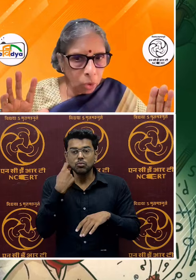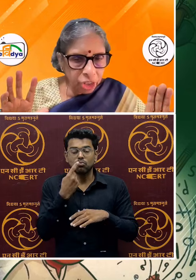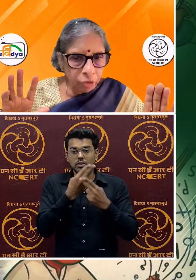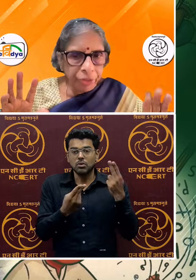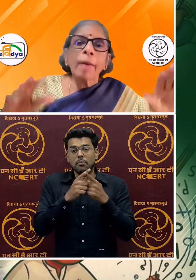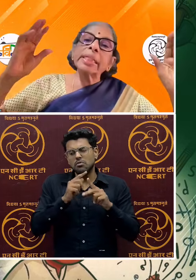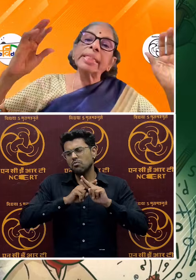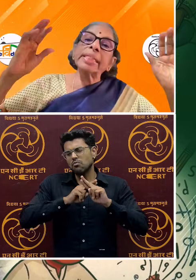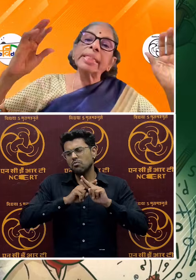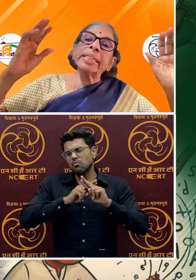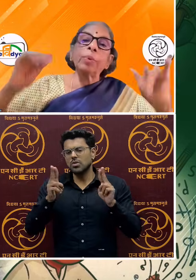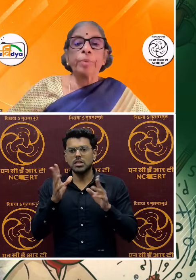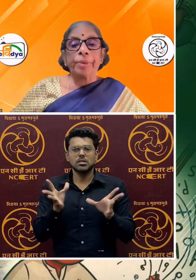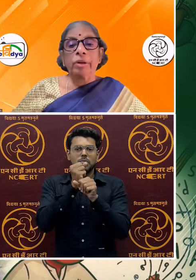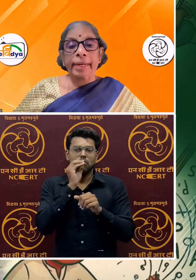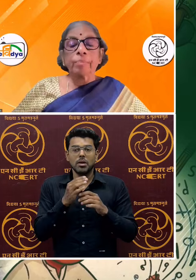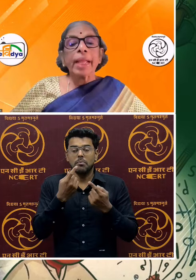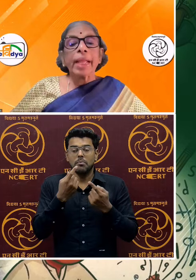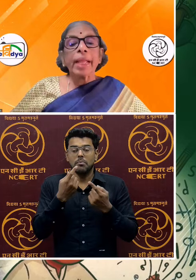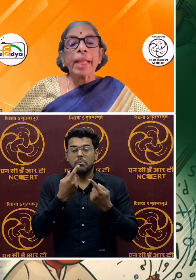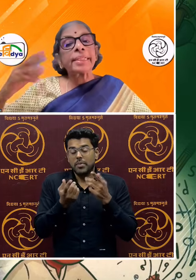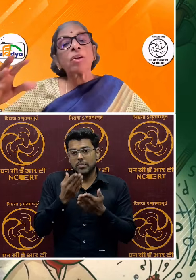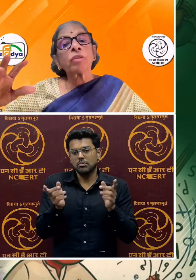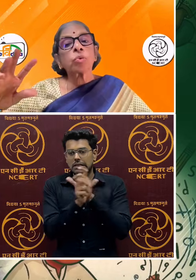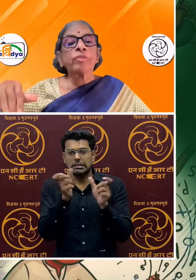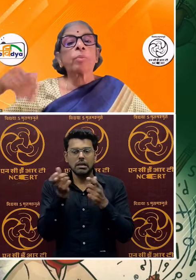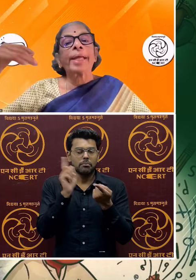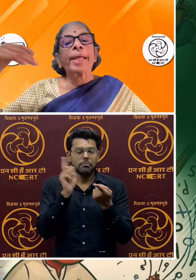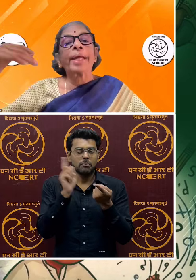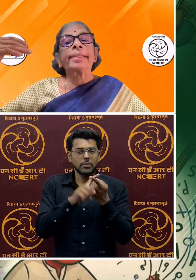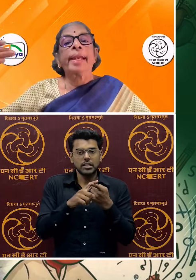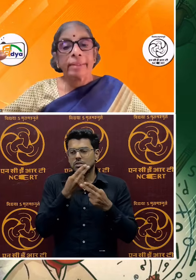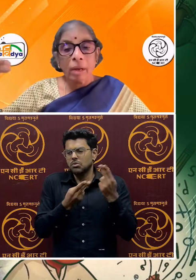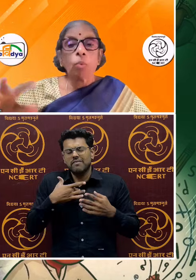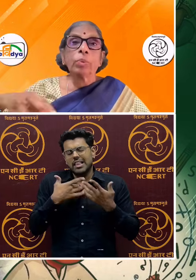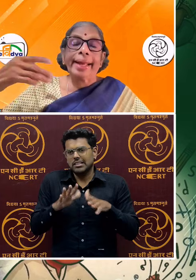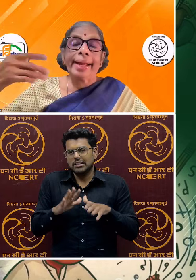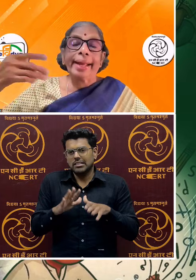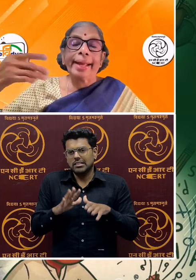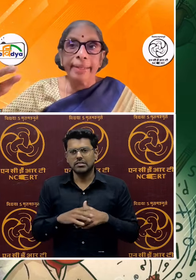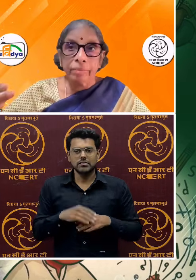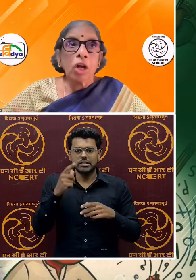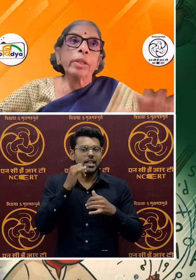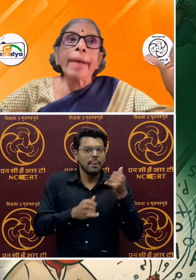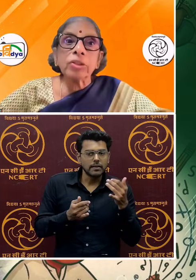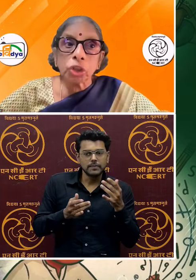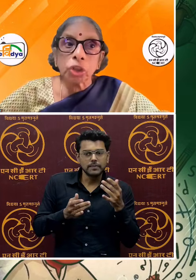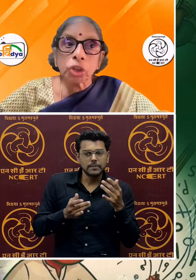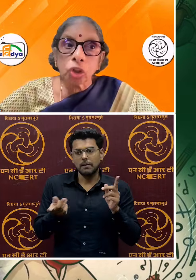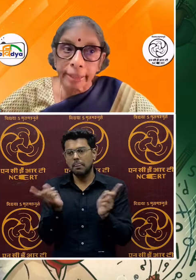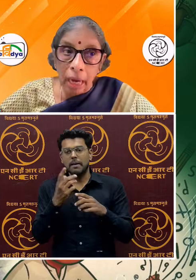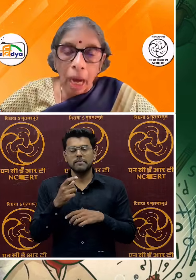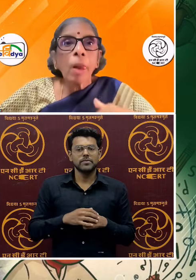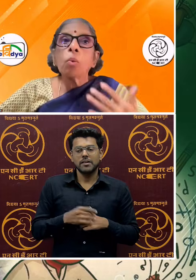you the whole gist of it, but the sequence may be not right. They'll start off the story from where they like it. What was the ending? Oh, the man